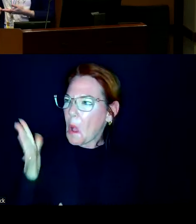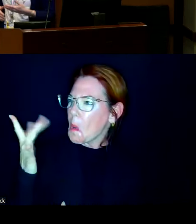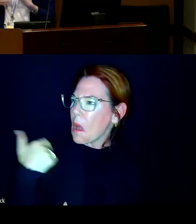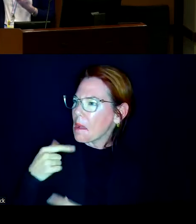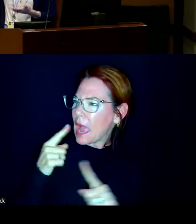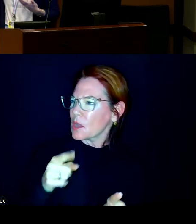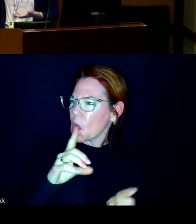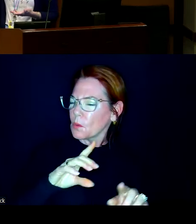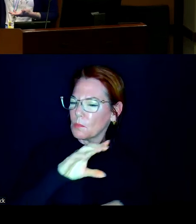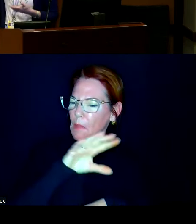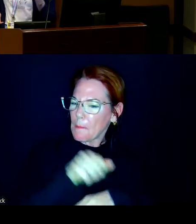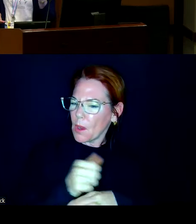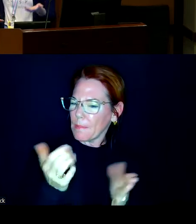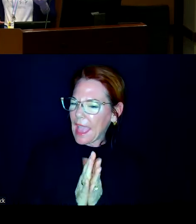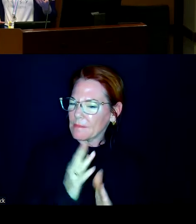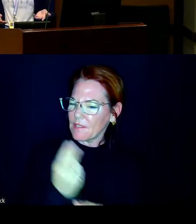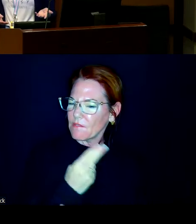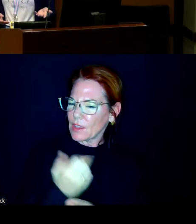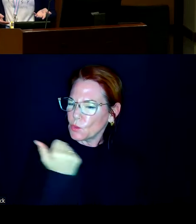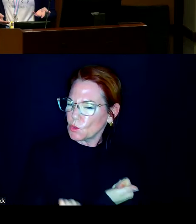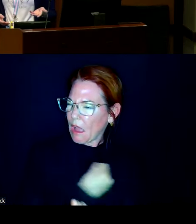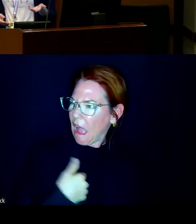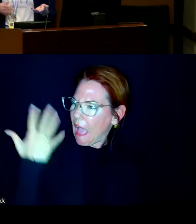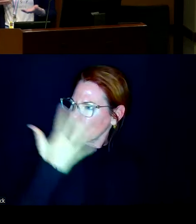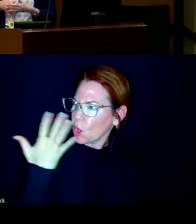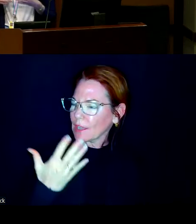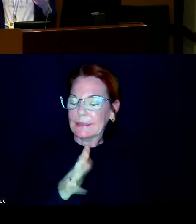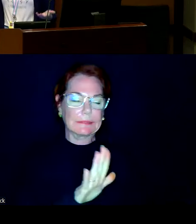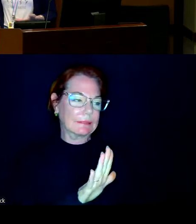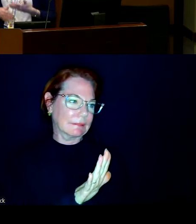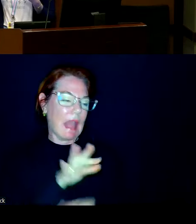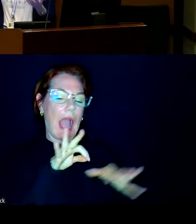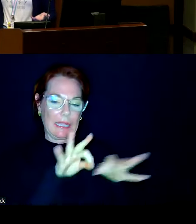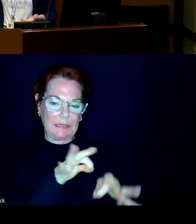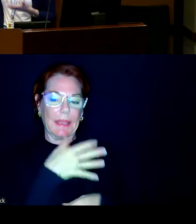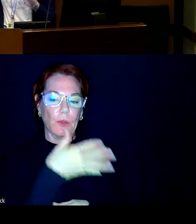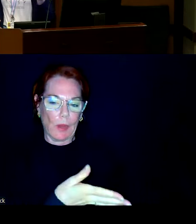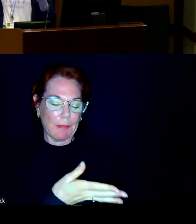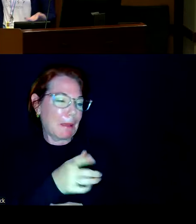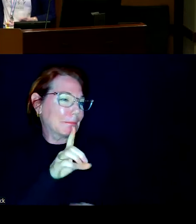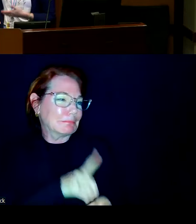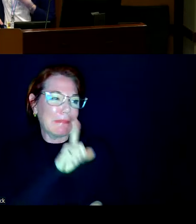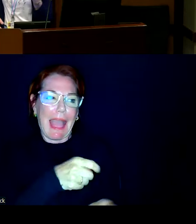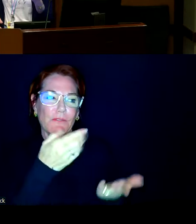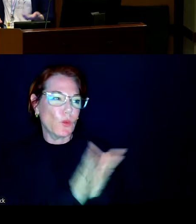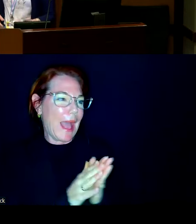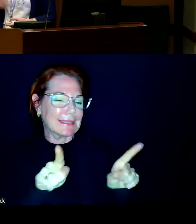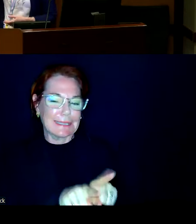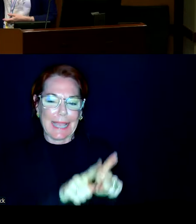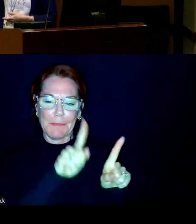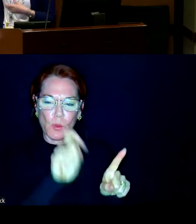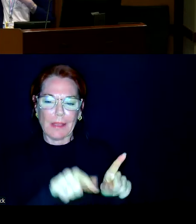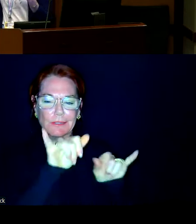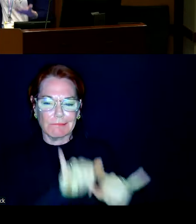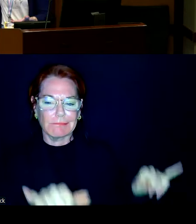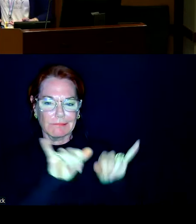cutie, no, but you have a good doctor because some people do use drugs. And we have to ask these questions of everybody. We should ask all patients about their sex